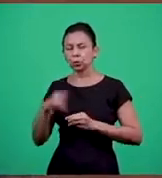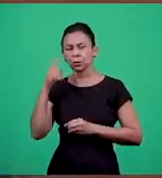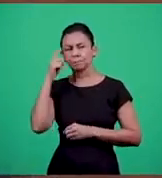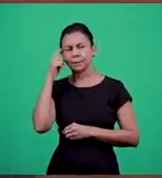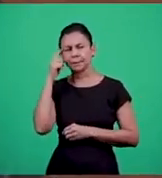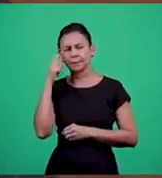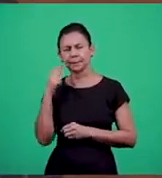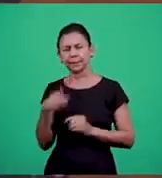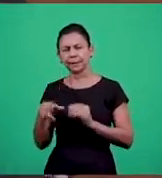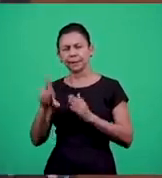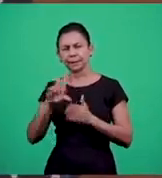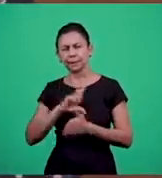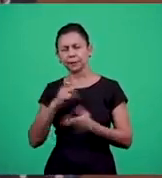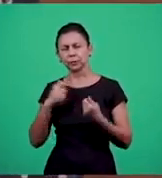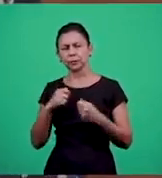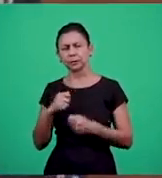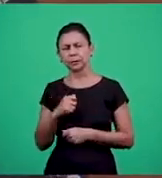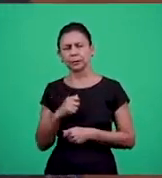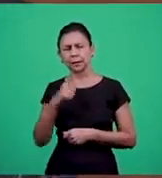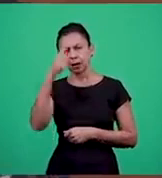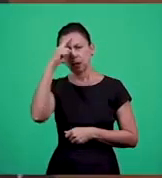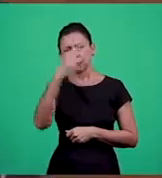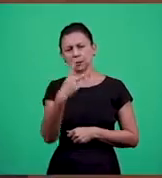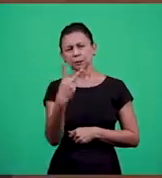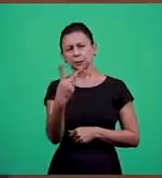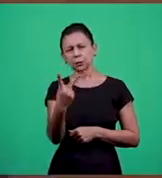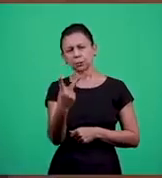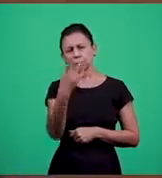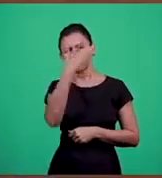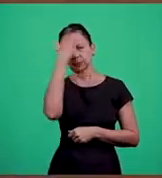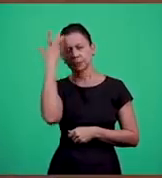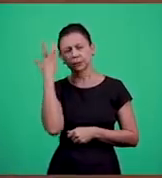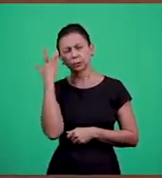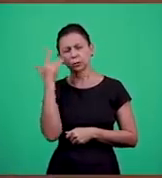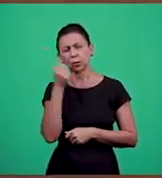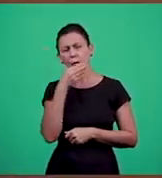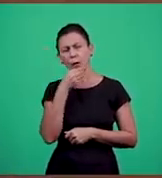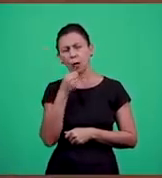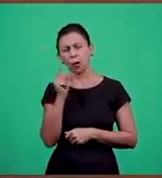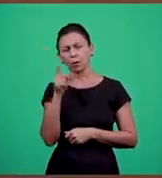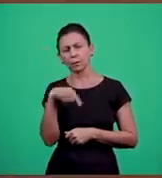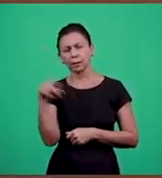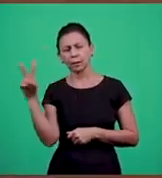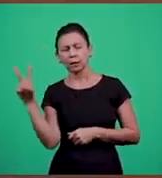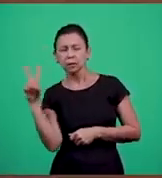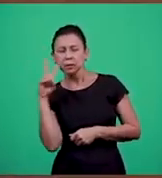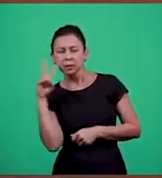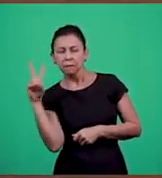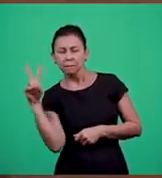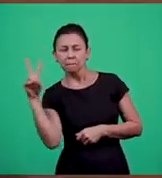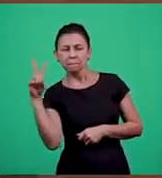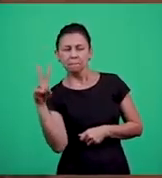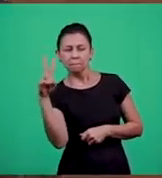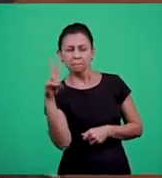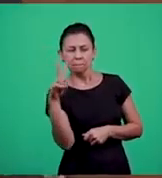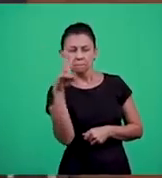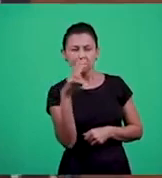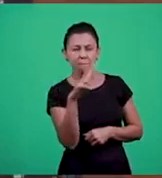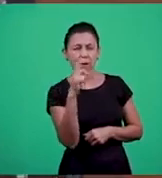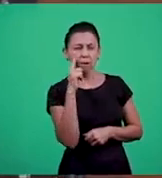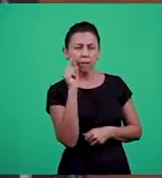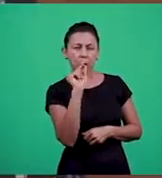Joshua, for him to be able to enter that city, he thought, I need to send people to